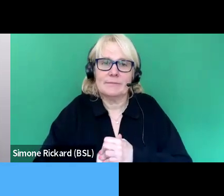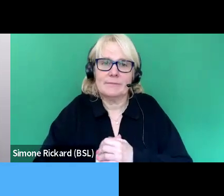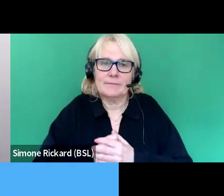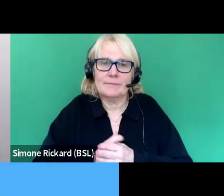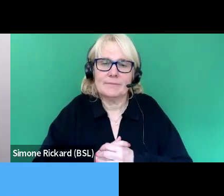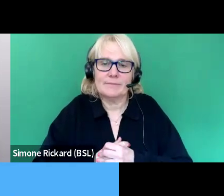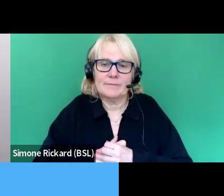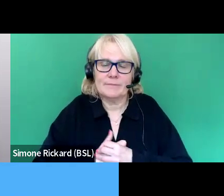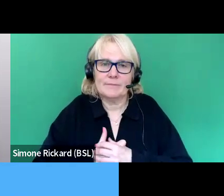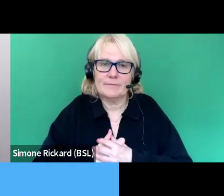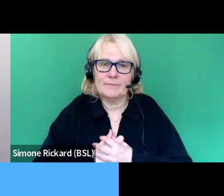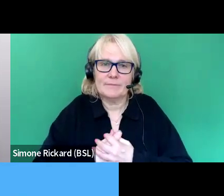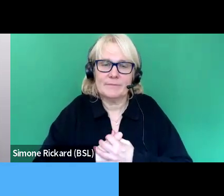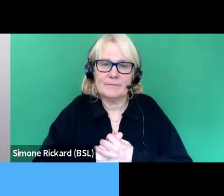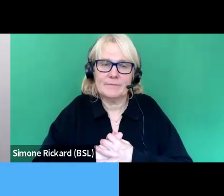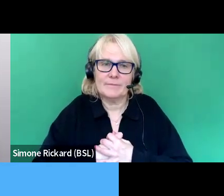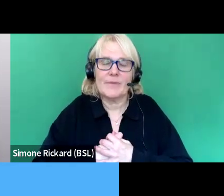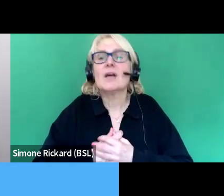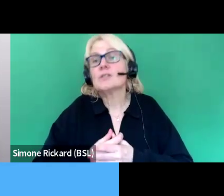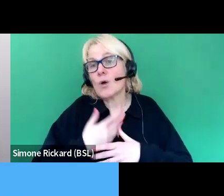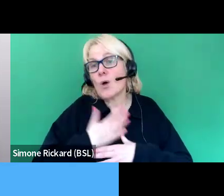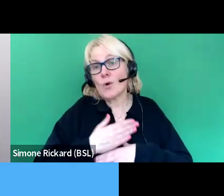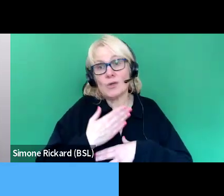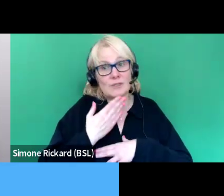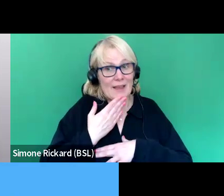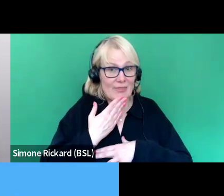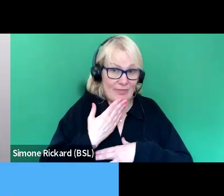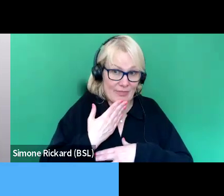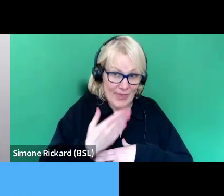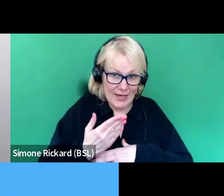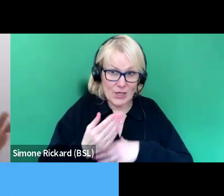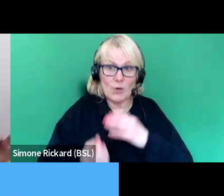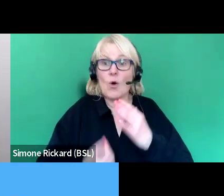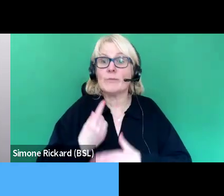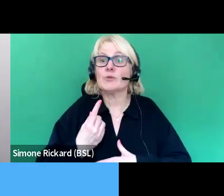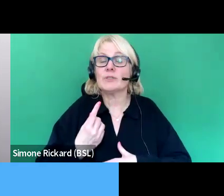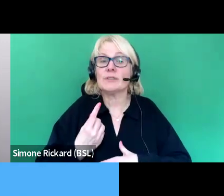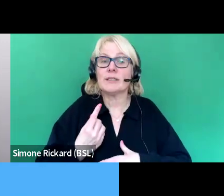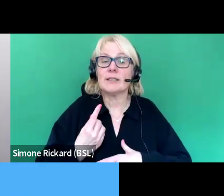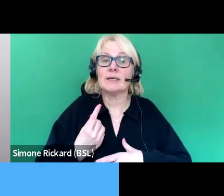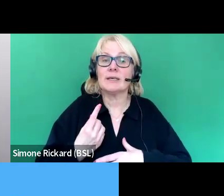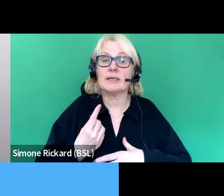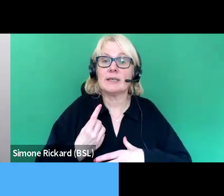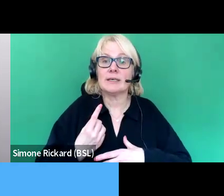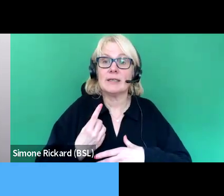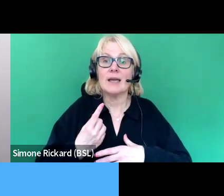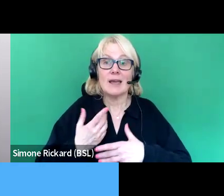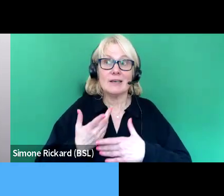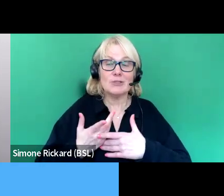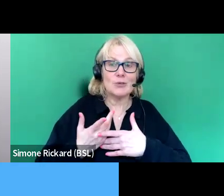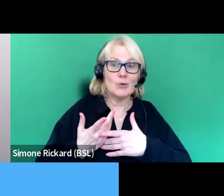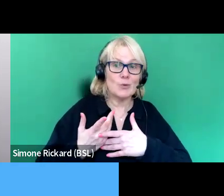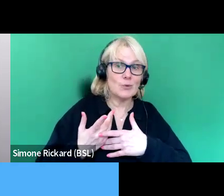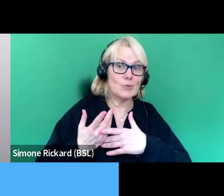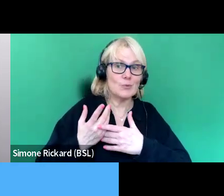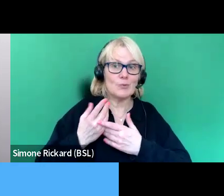then, thank you, Harrison. So I just want to say thank you for this opportunity to give you some awareness of what